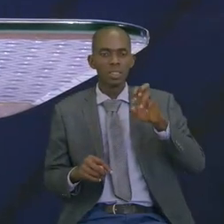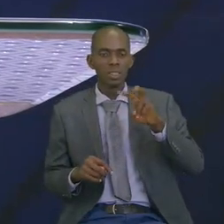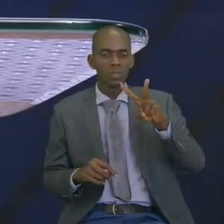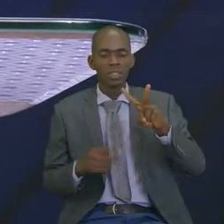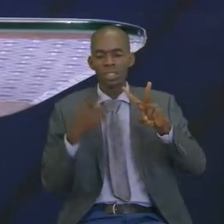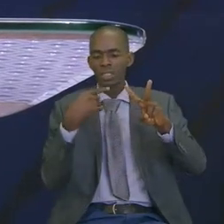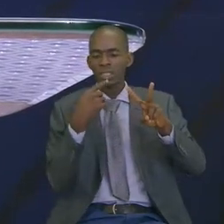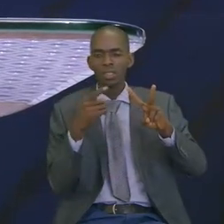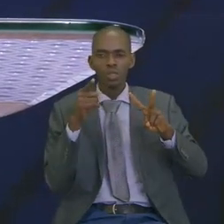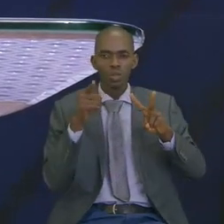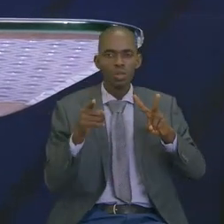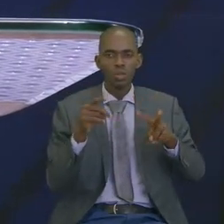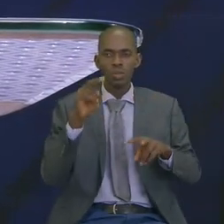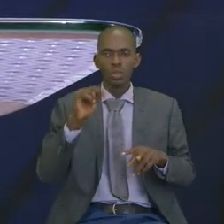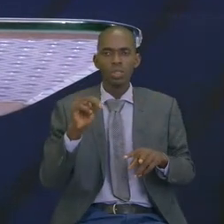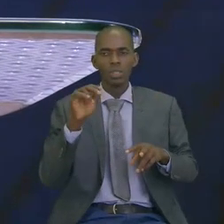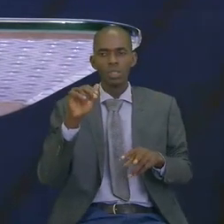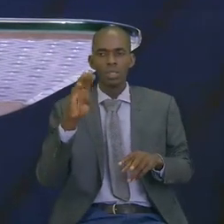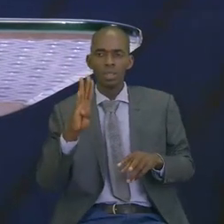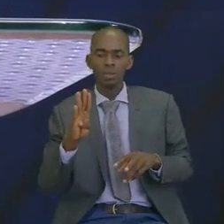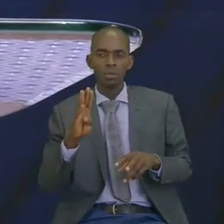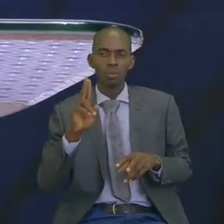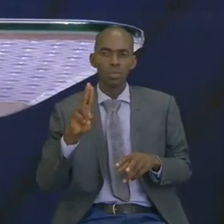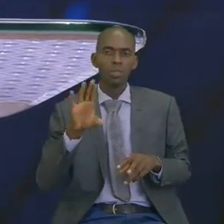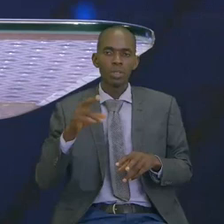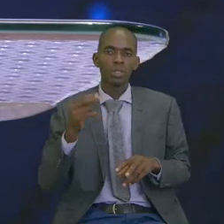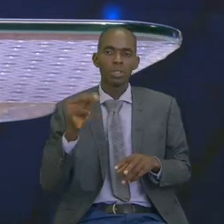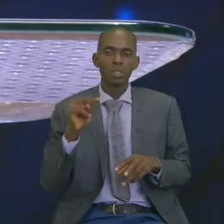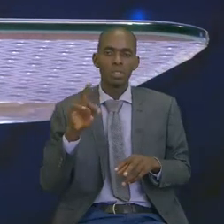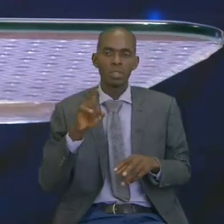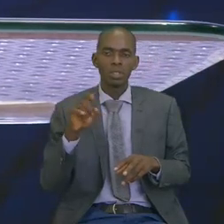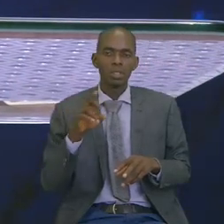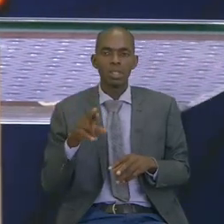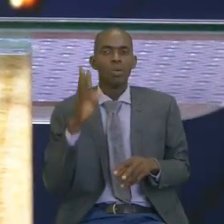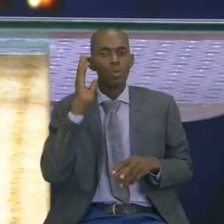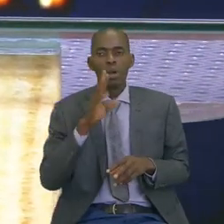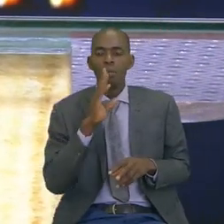you, Nebuchadnezzar, will be driven away